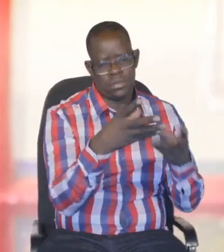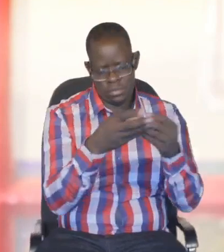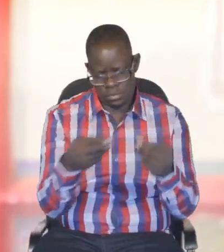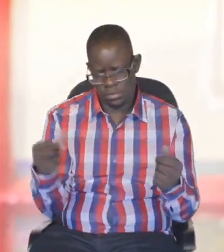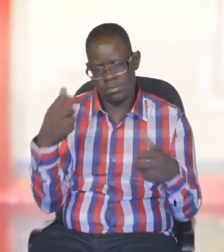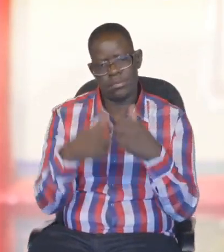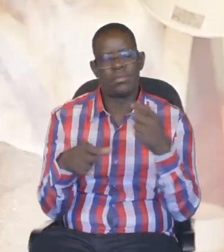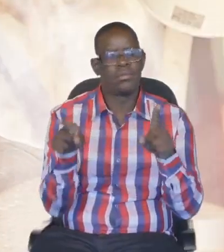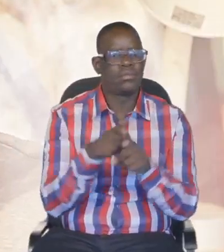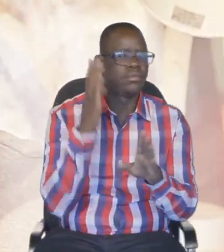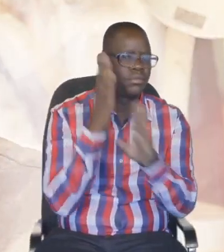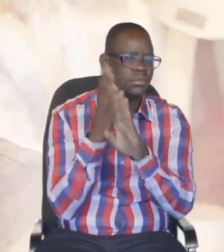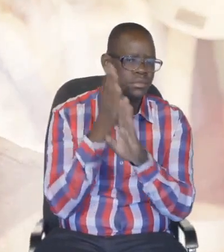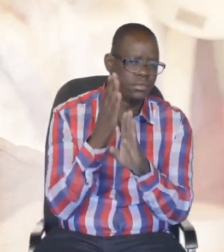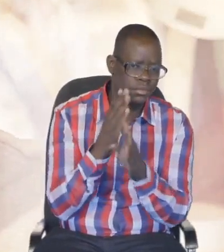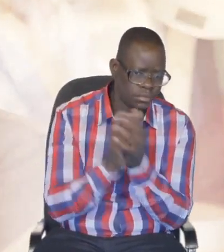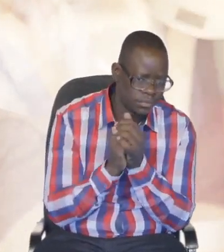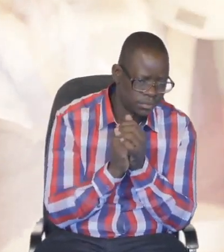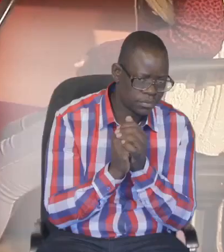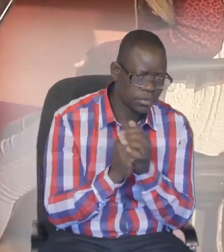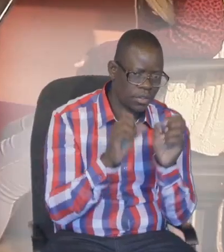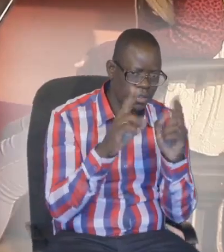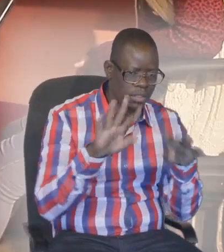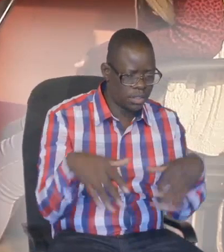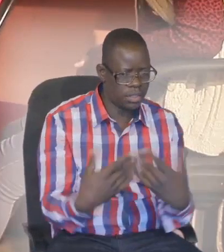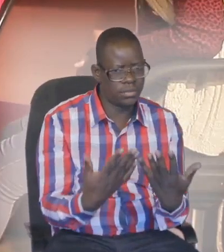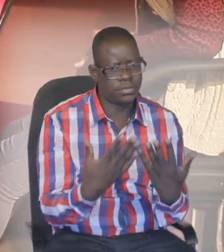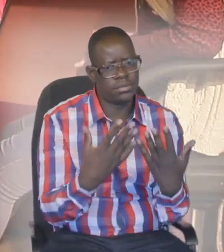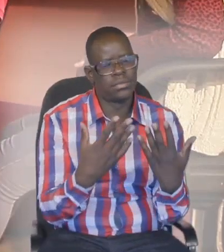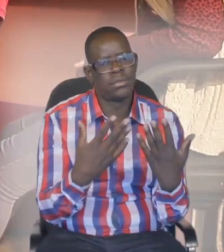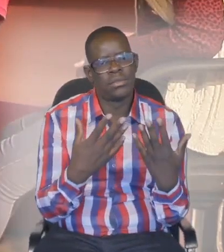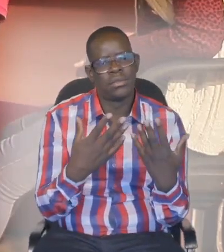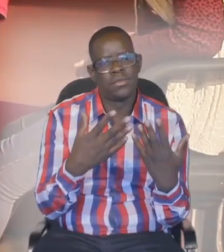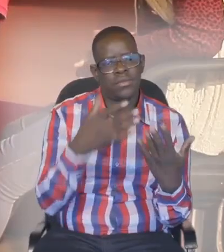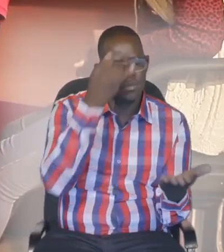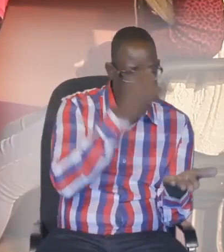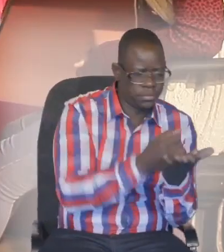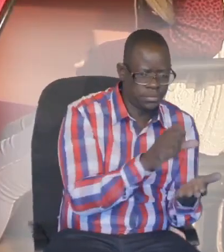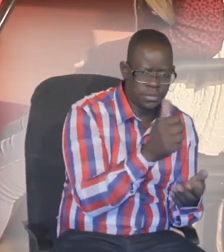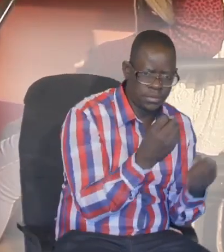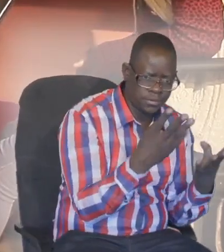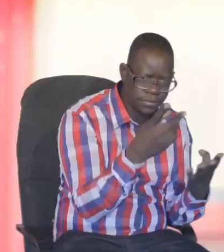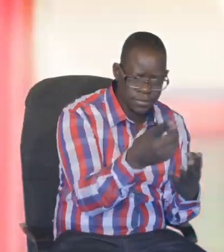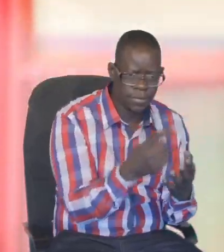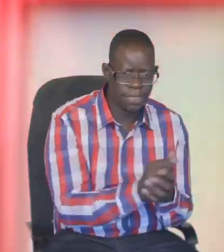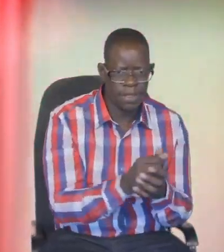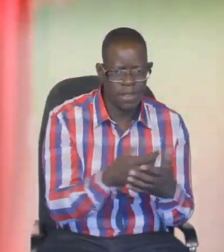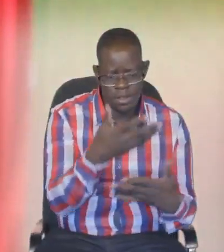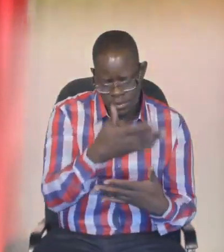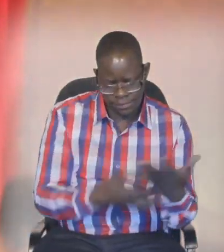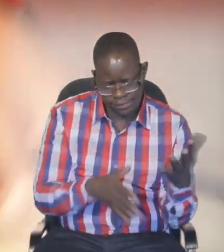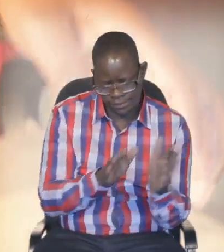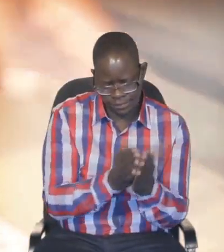problem. Okay, Aunt Sarah. Now, let's see how much do your debtors owe you. Okay, let me take out my books to show